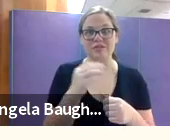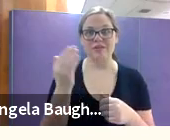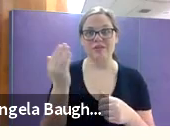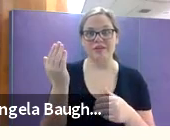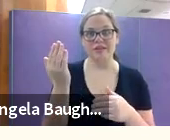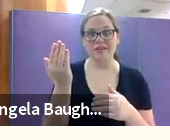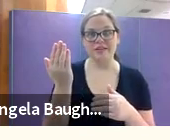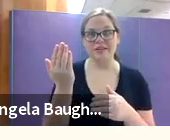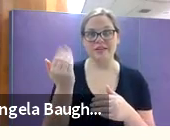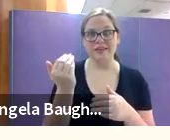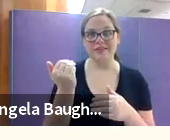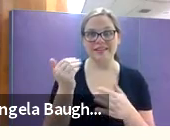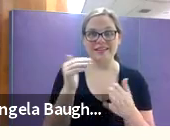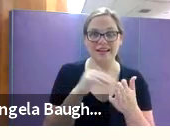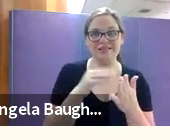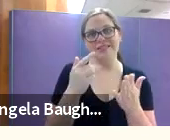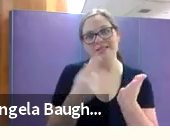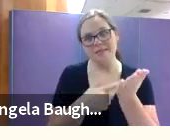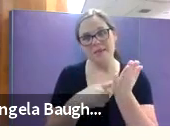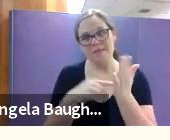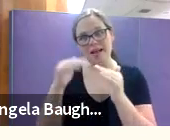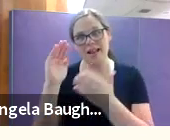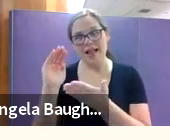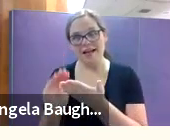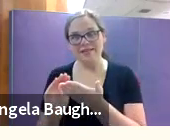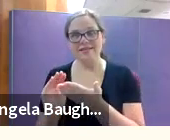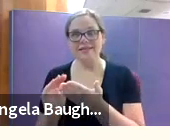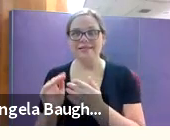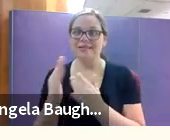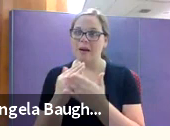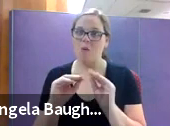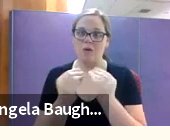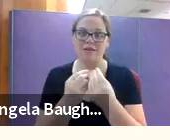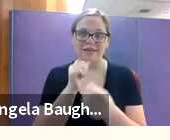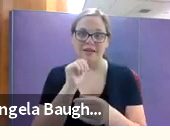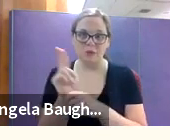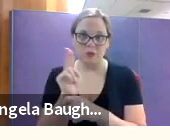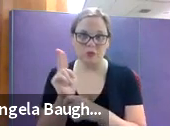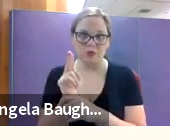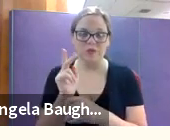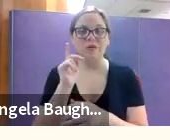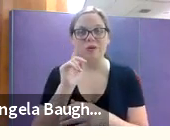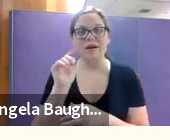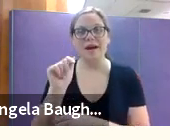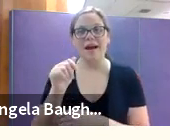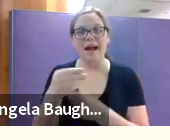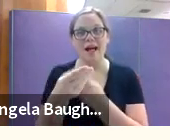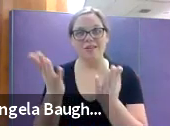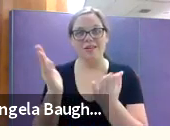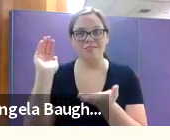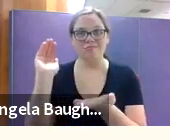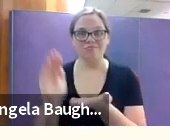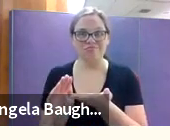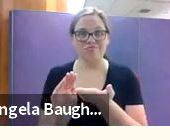15,000, in some cases less because organizations didn't use that. It's going to bring that allocation way down.